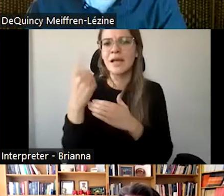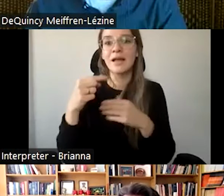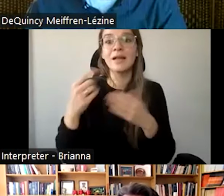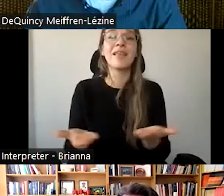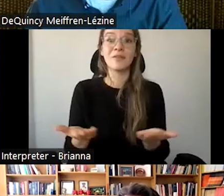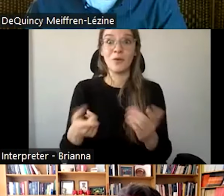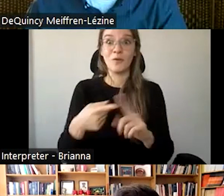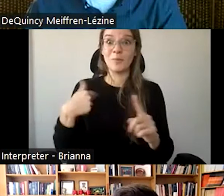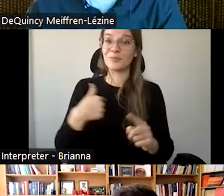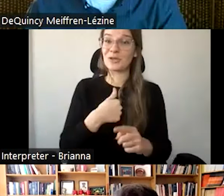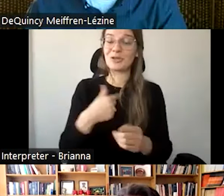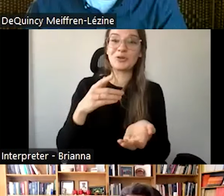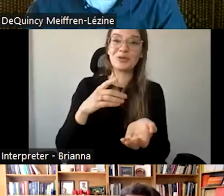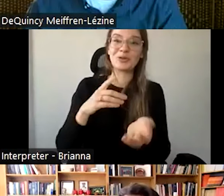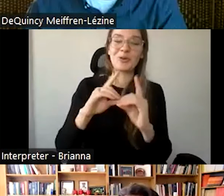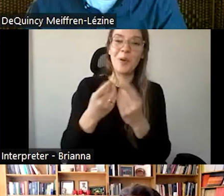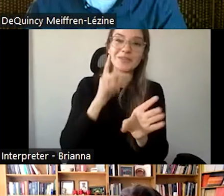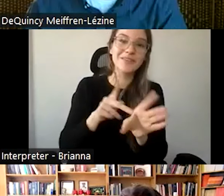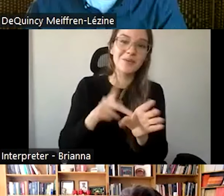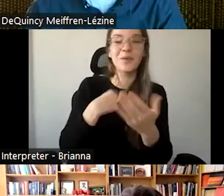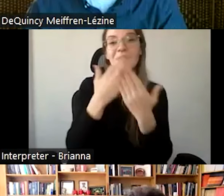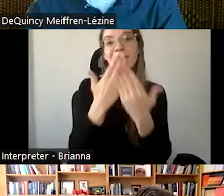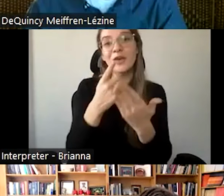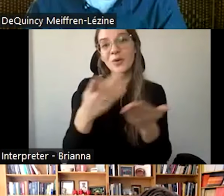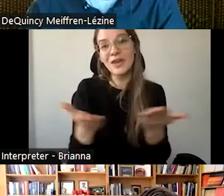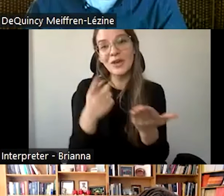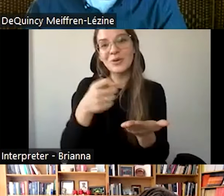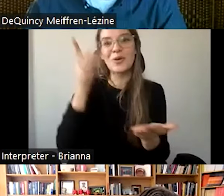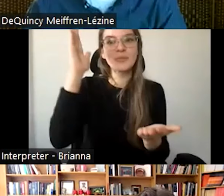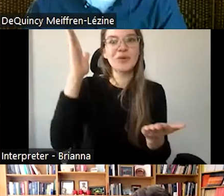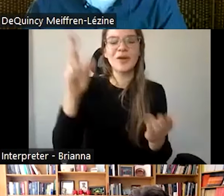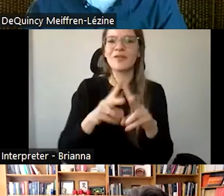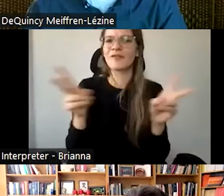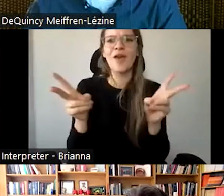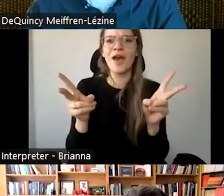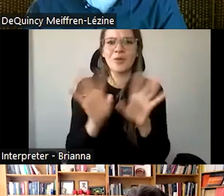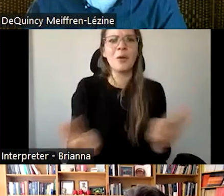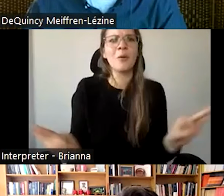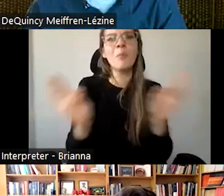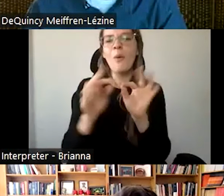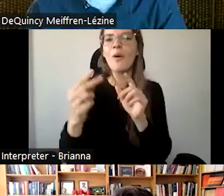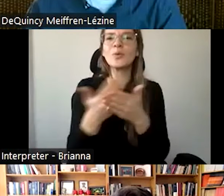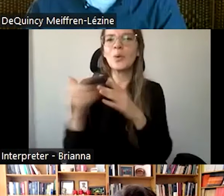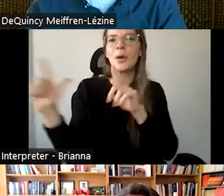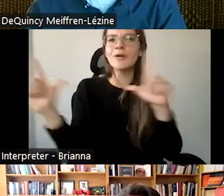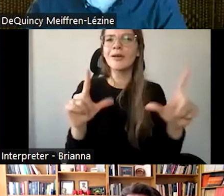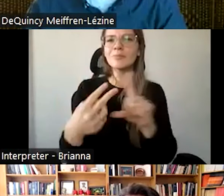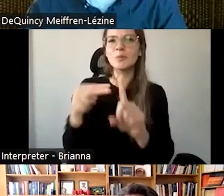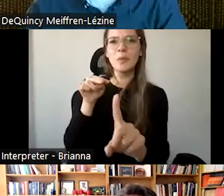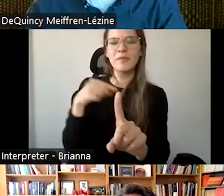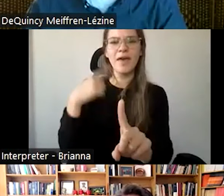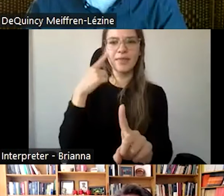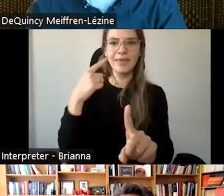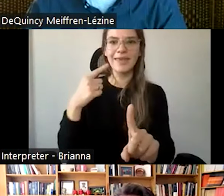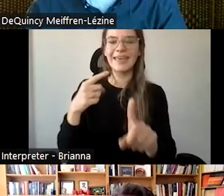and beyond for being here today and presenting this really important perspective, which I think takes us out of